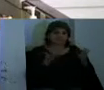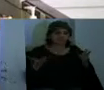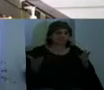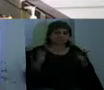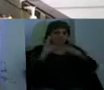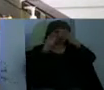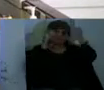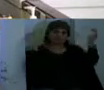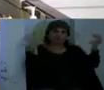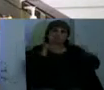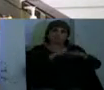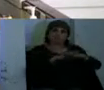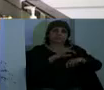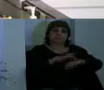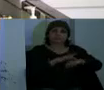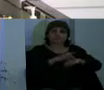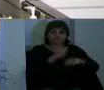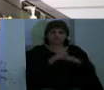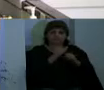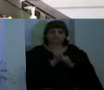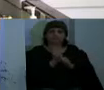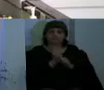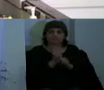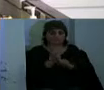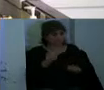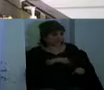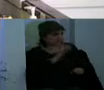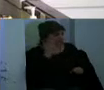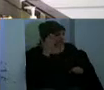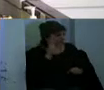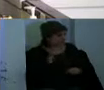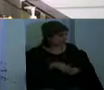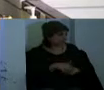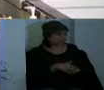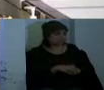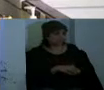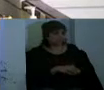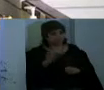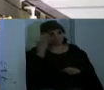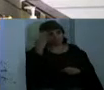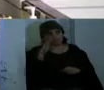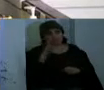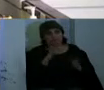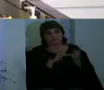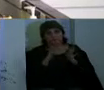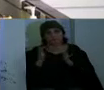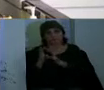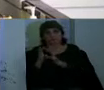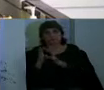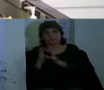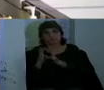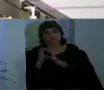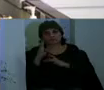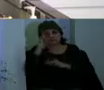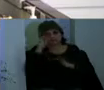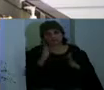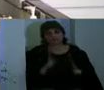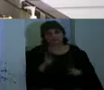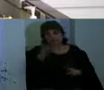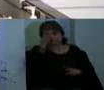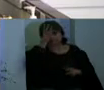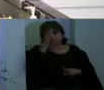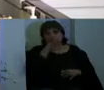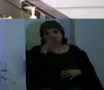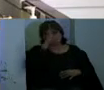was created. We didn't know that. We didn't know Jesus was the creator. We thought the Father, God, was